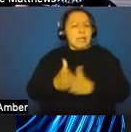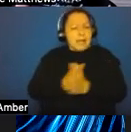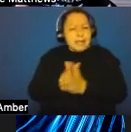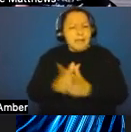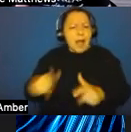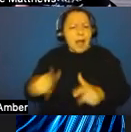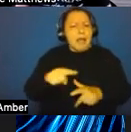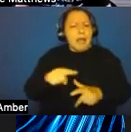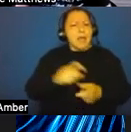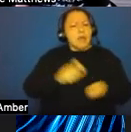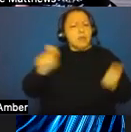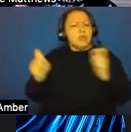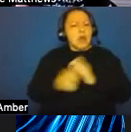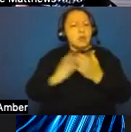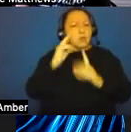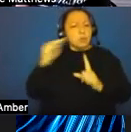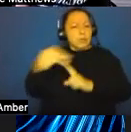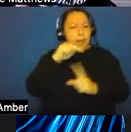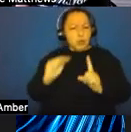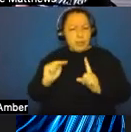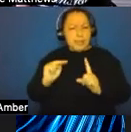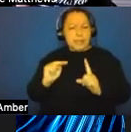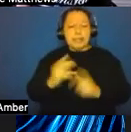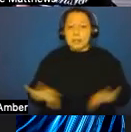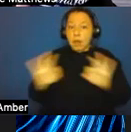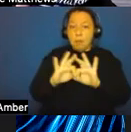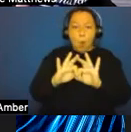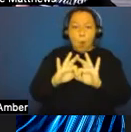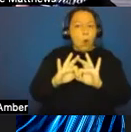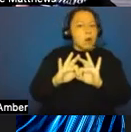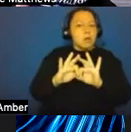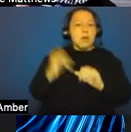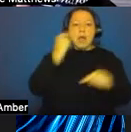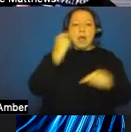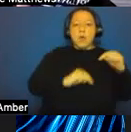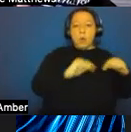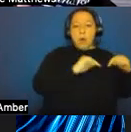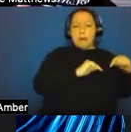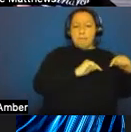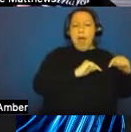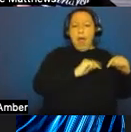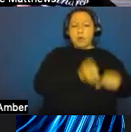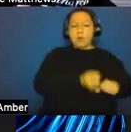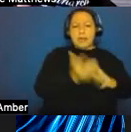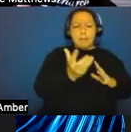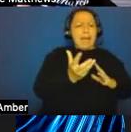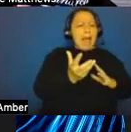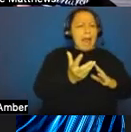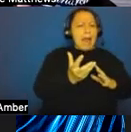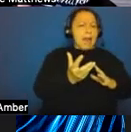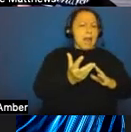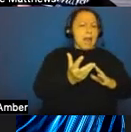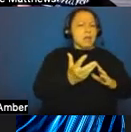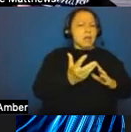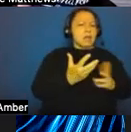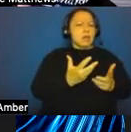perceptions. It's important if we're going back to, eliminating compliancy, if we're really trying to do systems change, that means